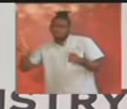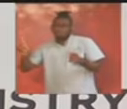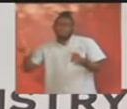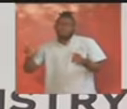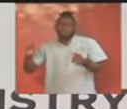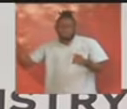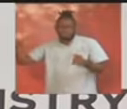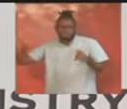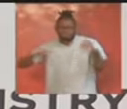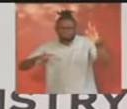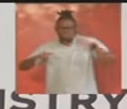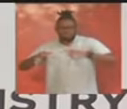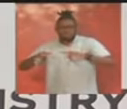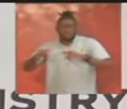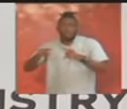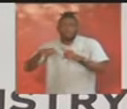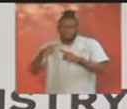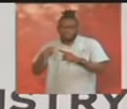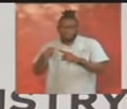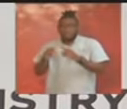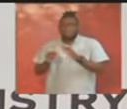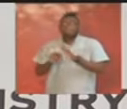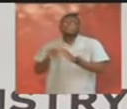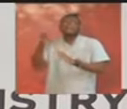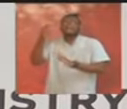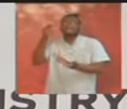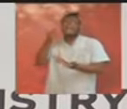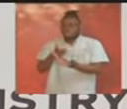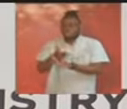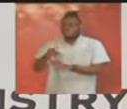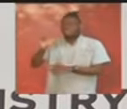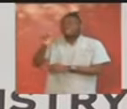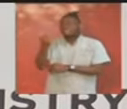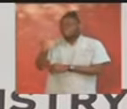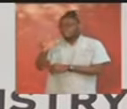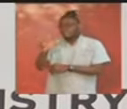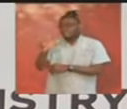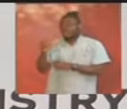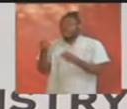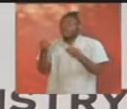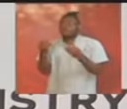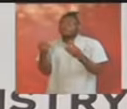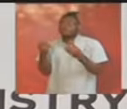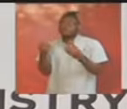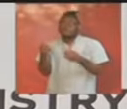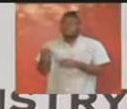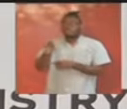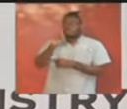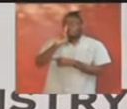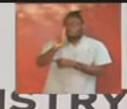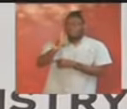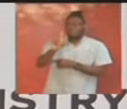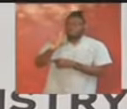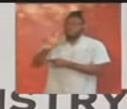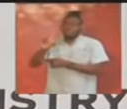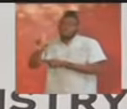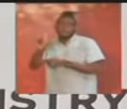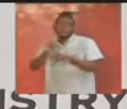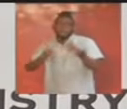13th, and we had the return of 121 nationals who came via